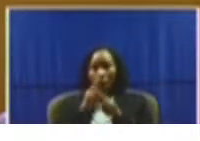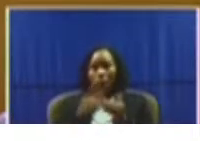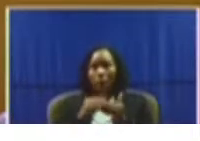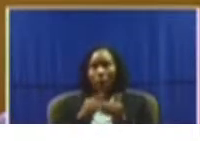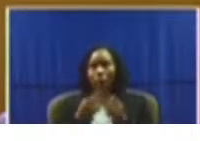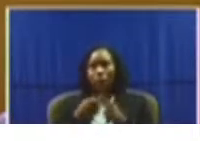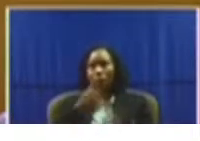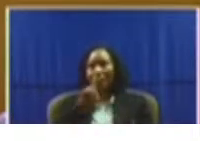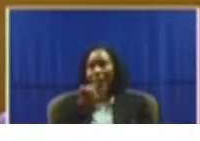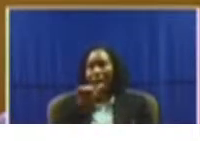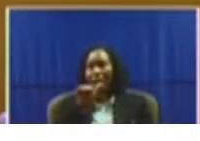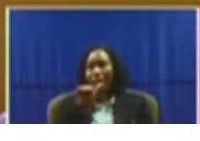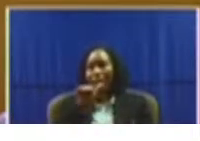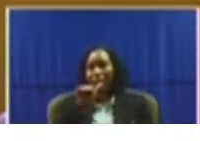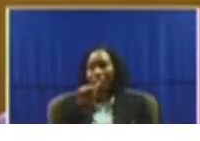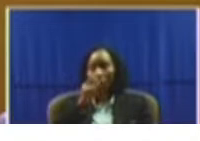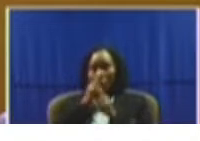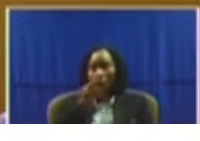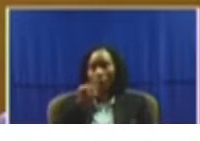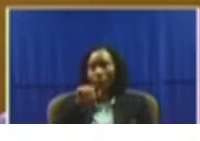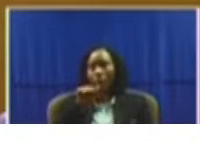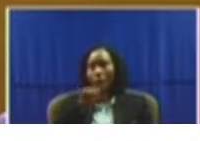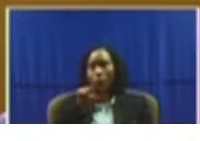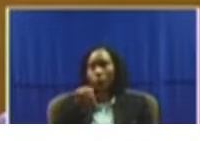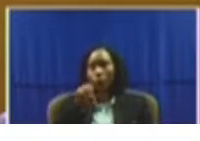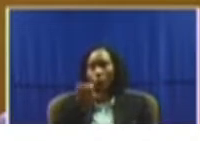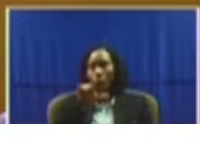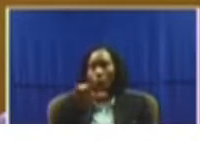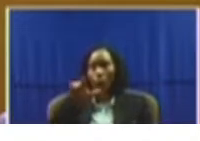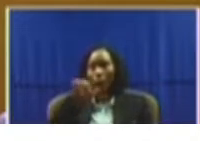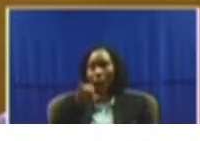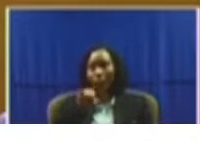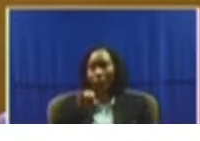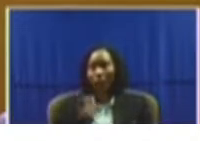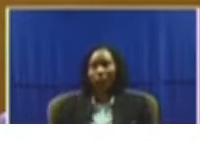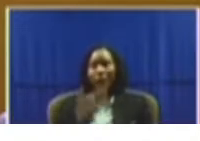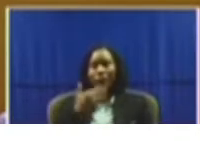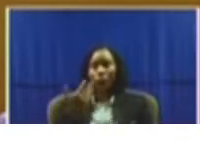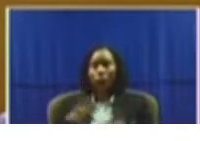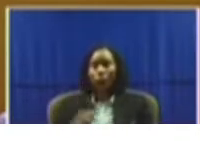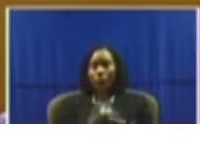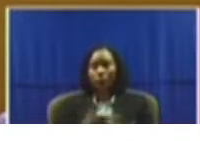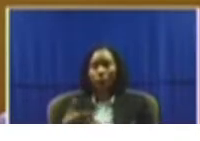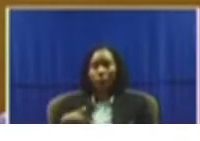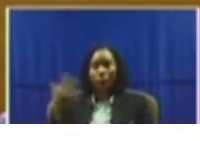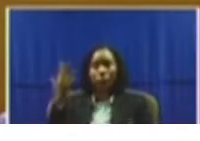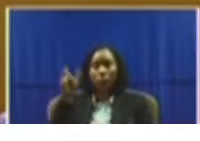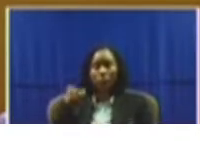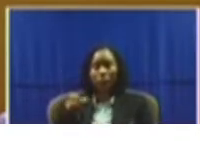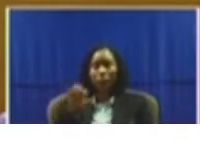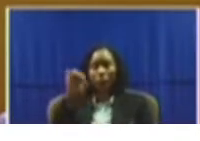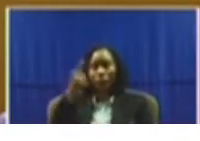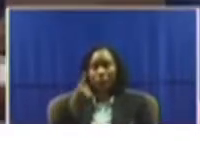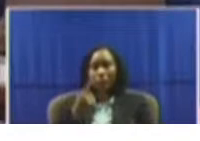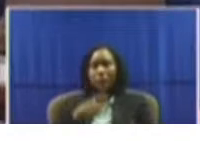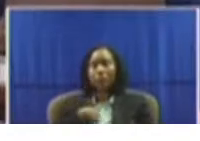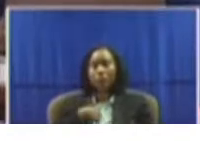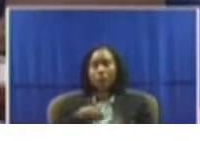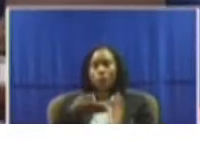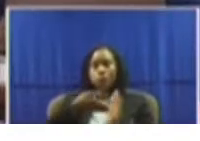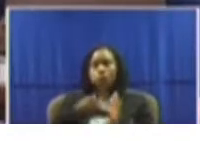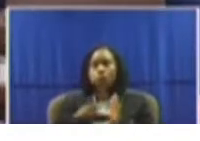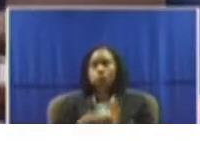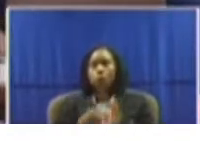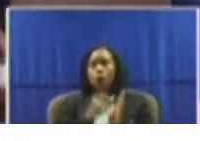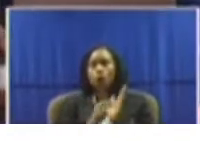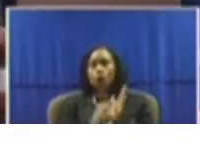the TA, Honorable Mazzoni. Thank you very much, Madam Speaker. Madam Speaker, firstly I refer to Rule 89 of